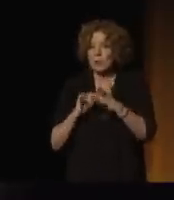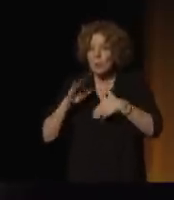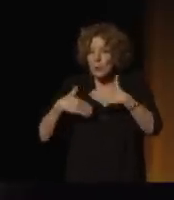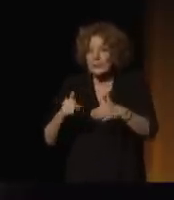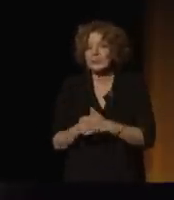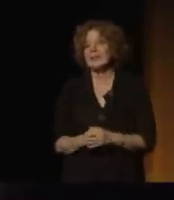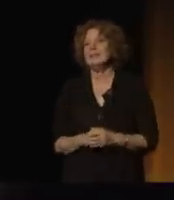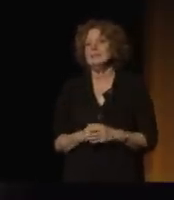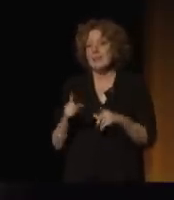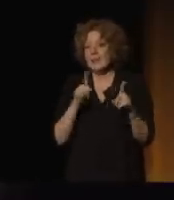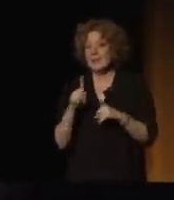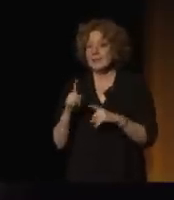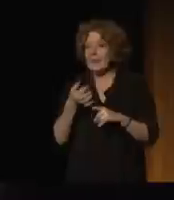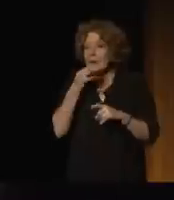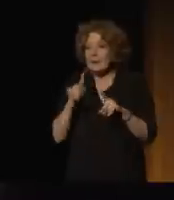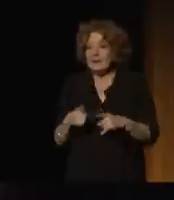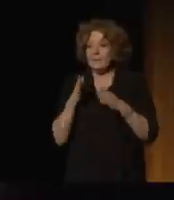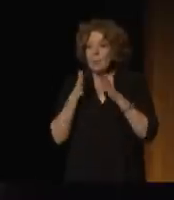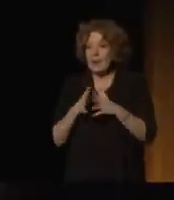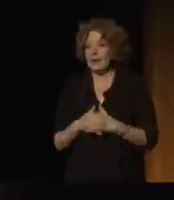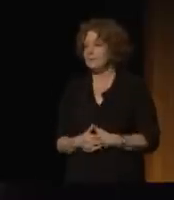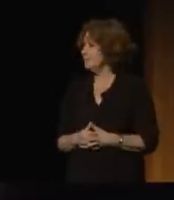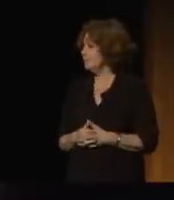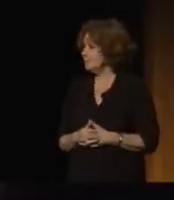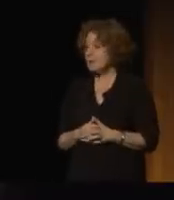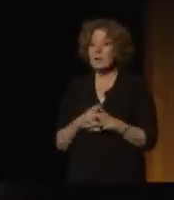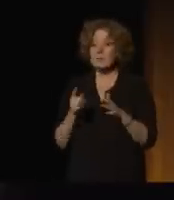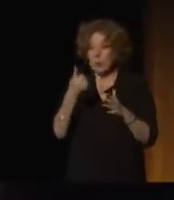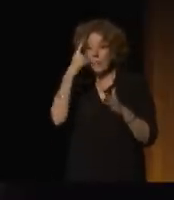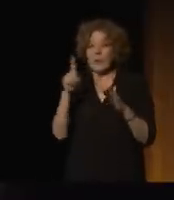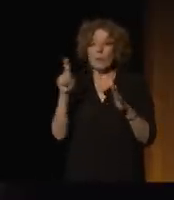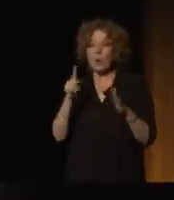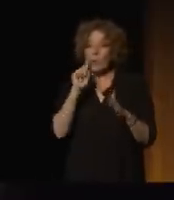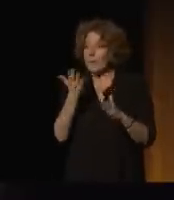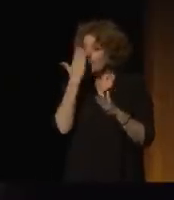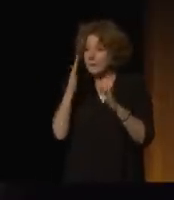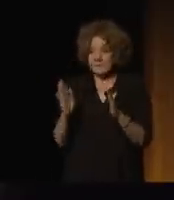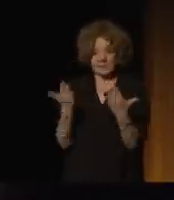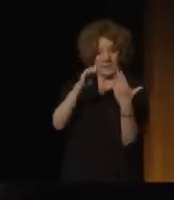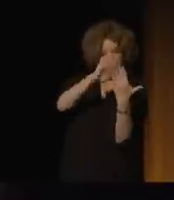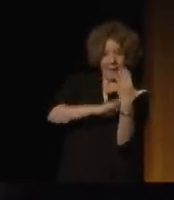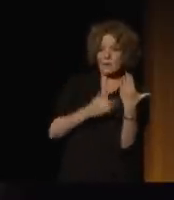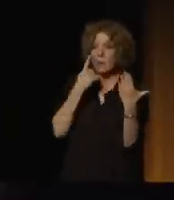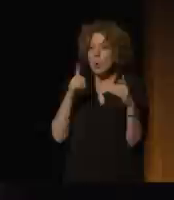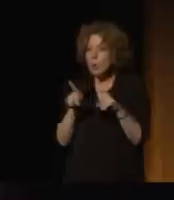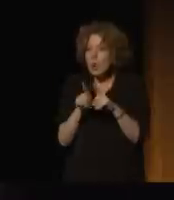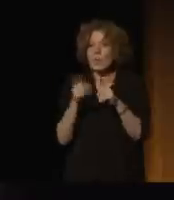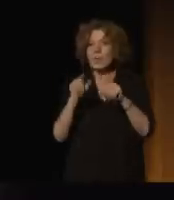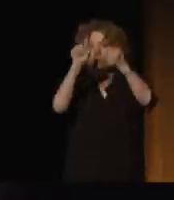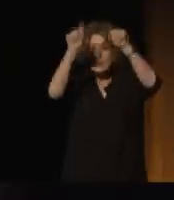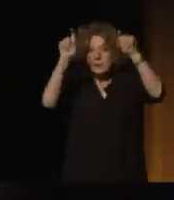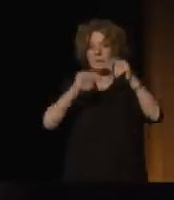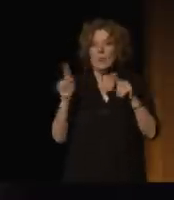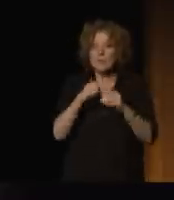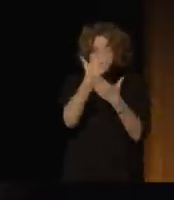things in a slightly different way, which is what's the front page going to look like tomorrow? What's the story going to be? What's the headline? What photograph are we going